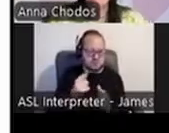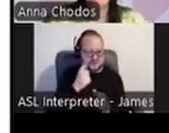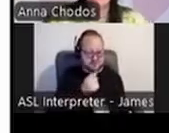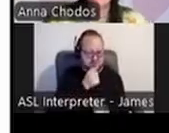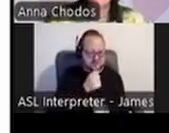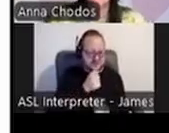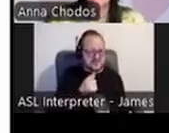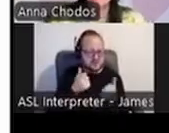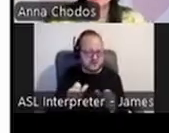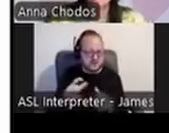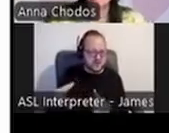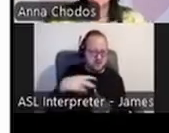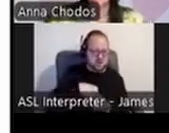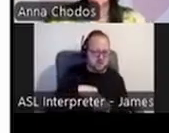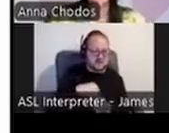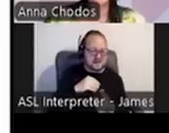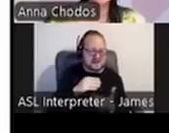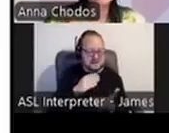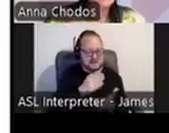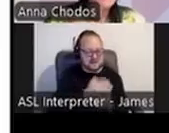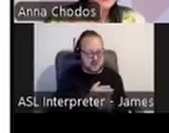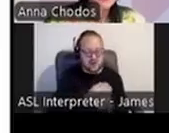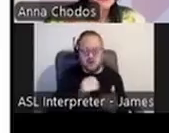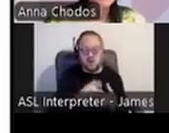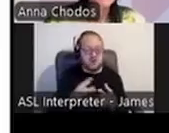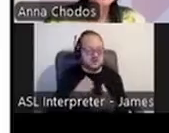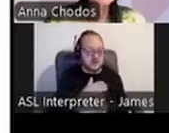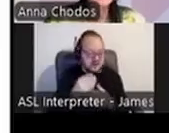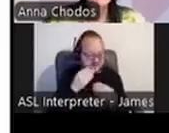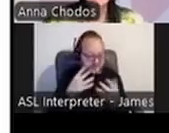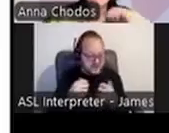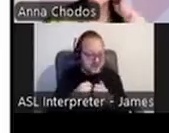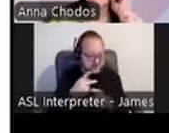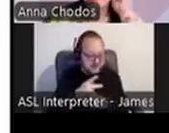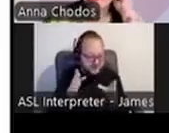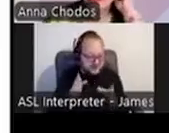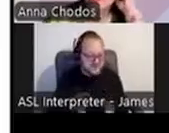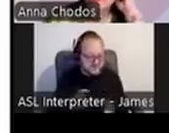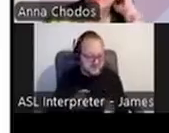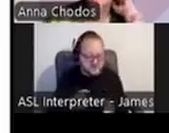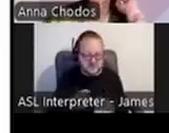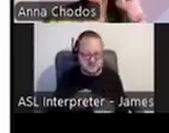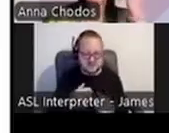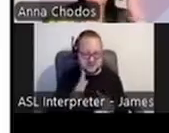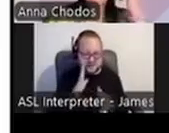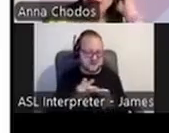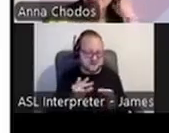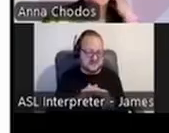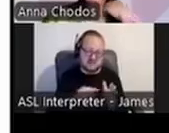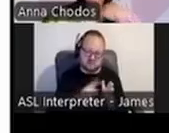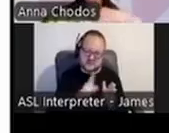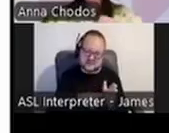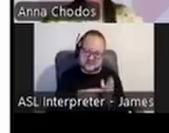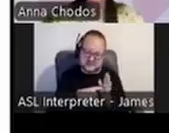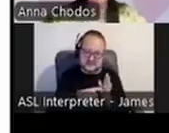or sharing information with caregivers? And I would say there you do need again, usually somebody internal or a